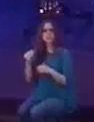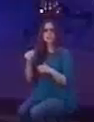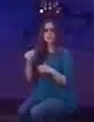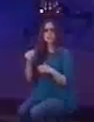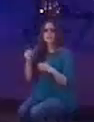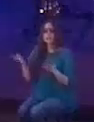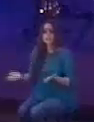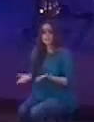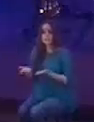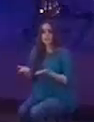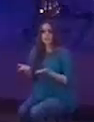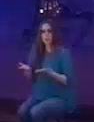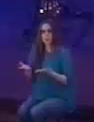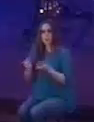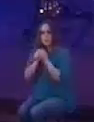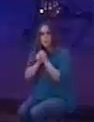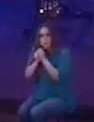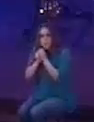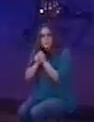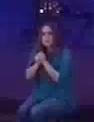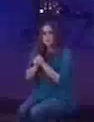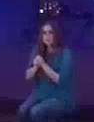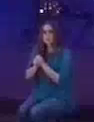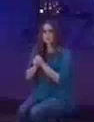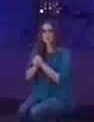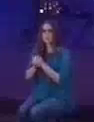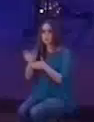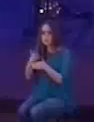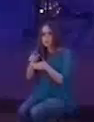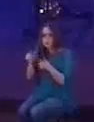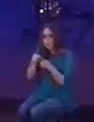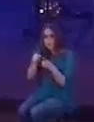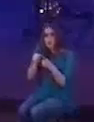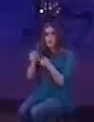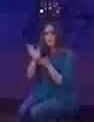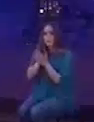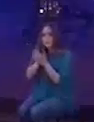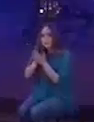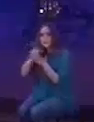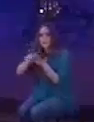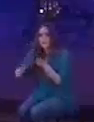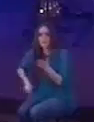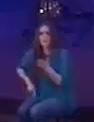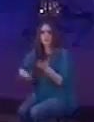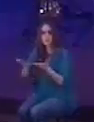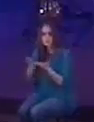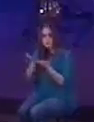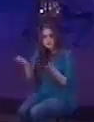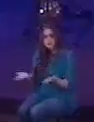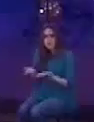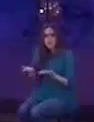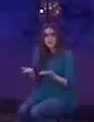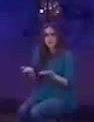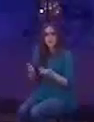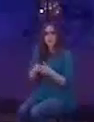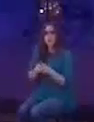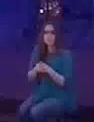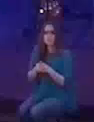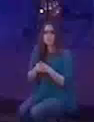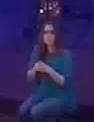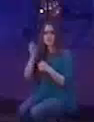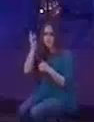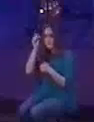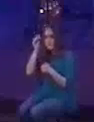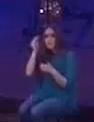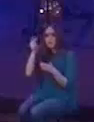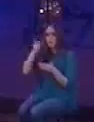we worship and bring the word, and where we worship together and praise the Lord, where we serve here on this campus. And as I think about the